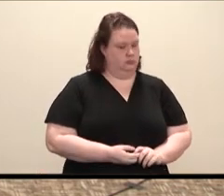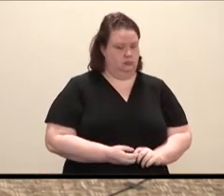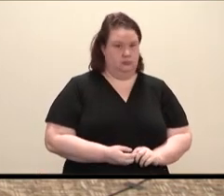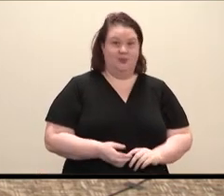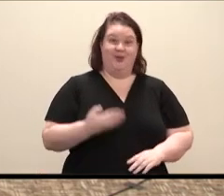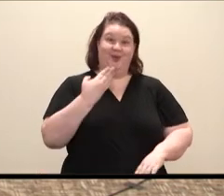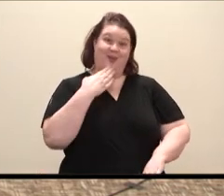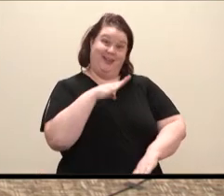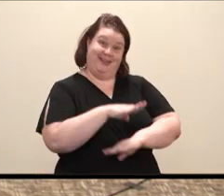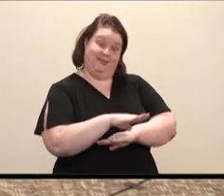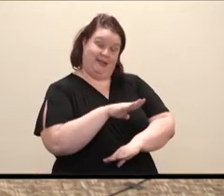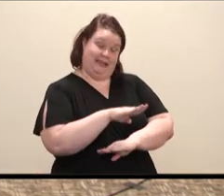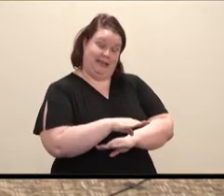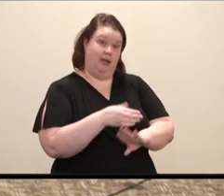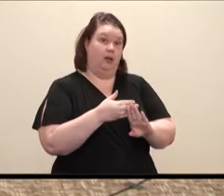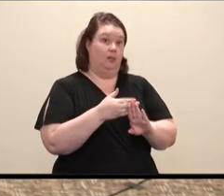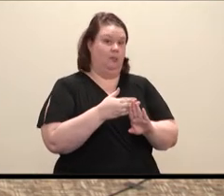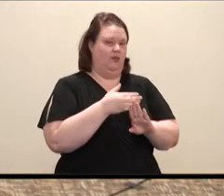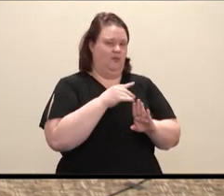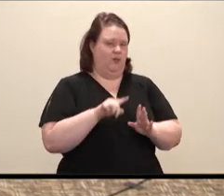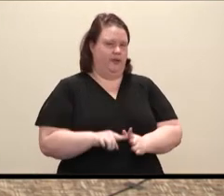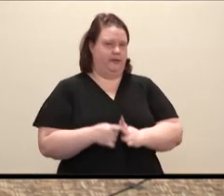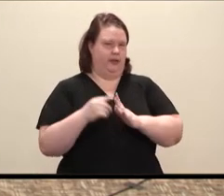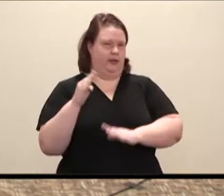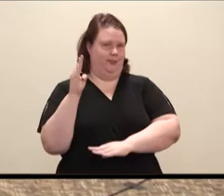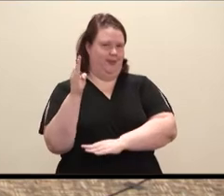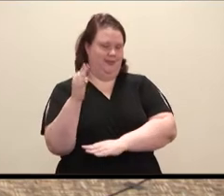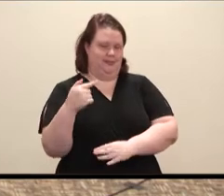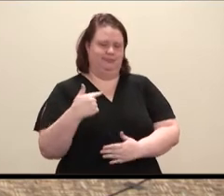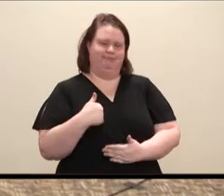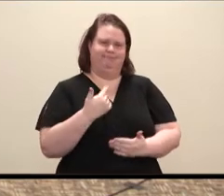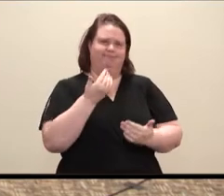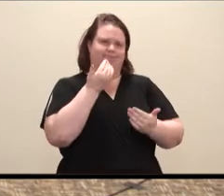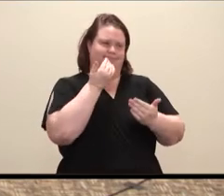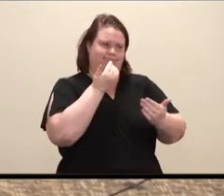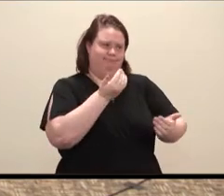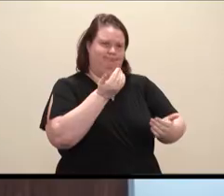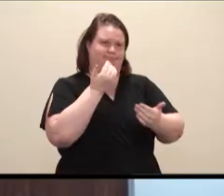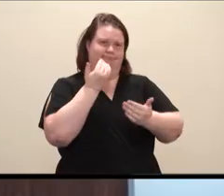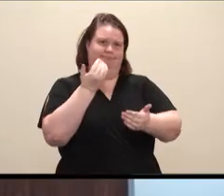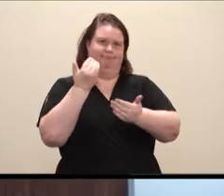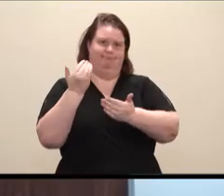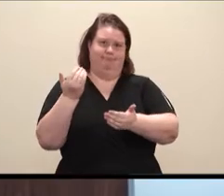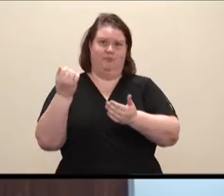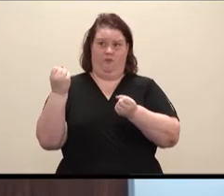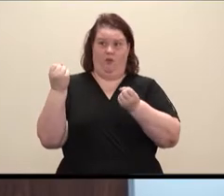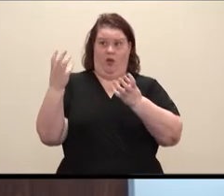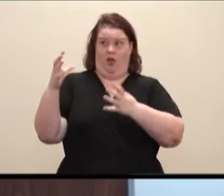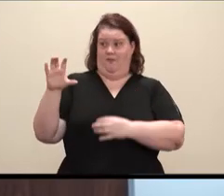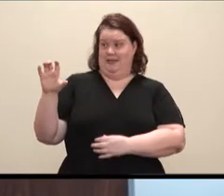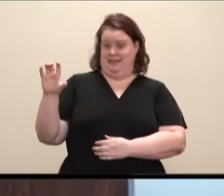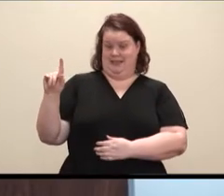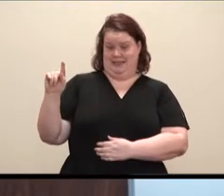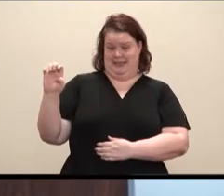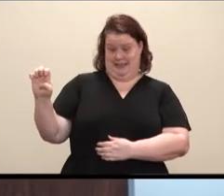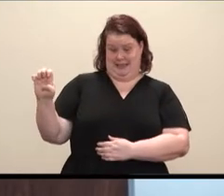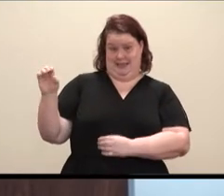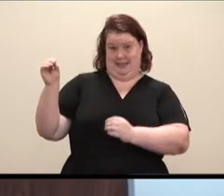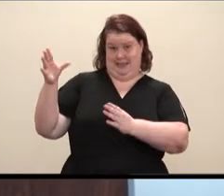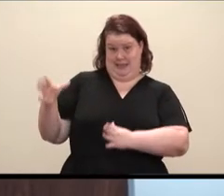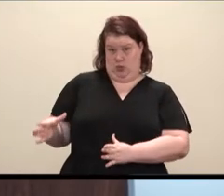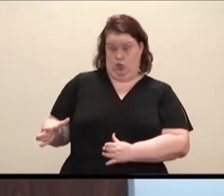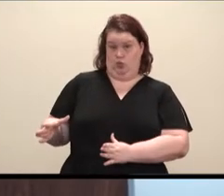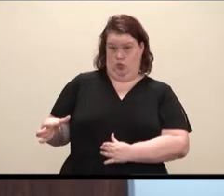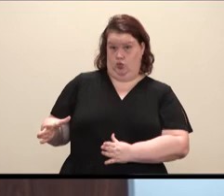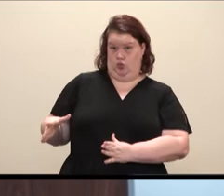Good evening. Before I start this presentation, I would just like to personally thank, and on behalf of a lot of the CT teachers that we, that